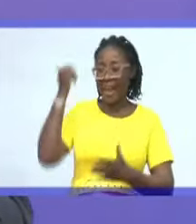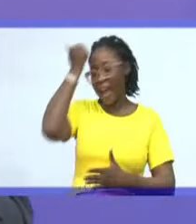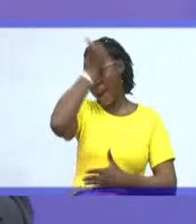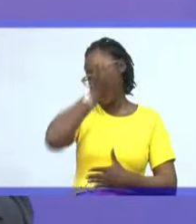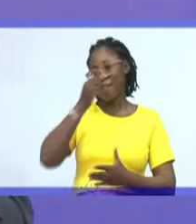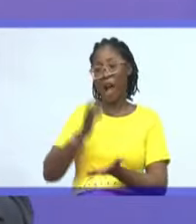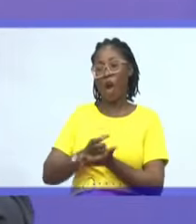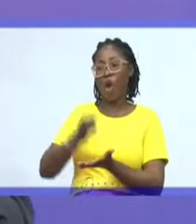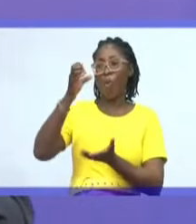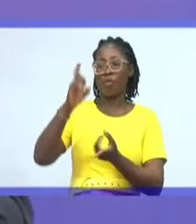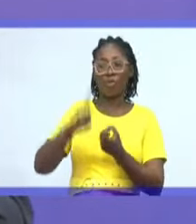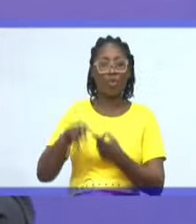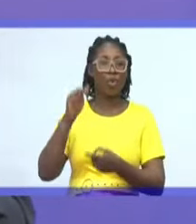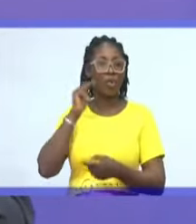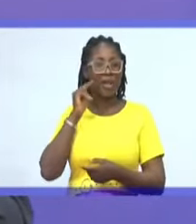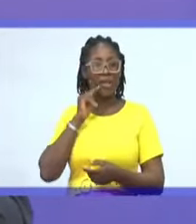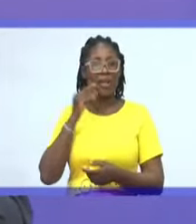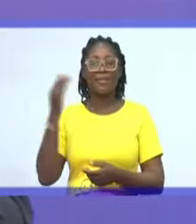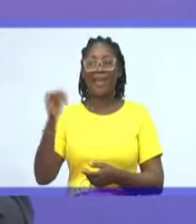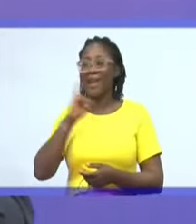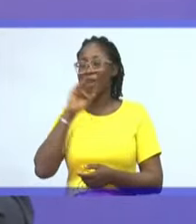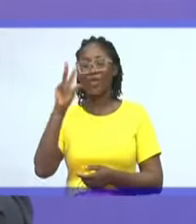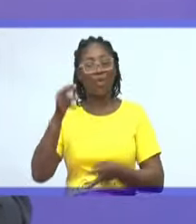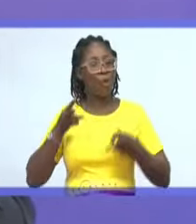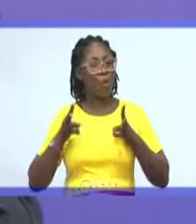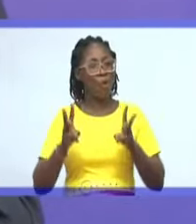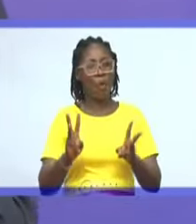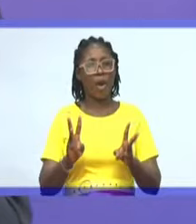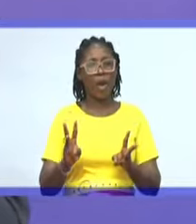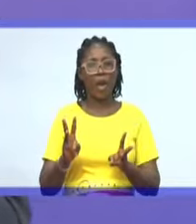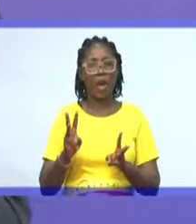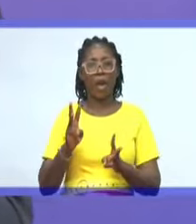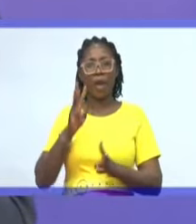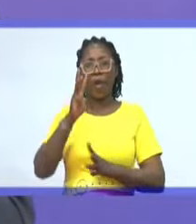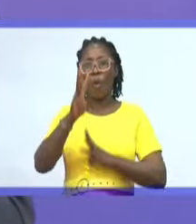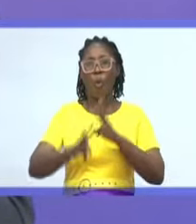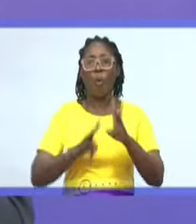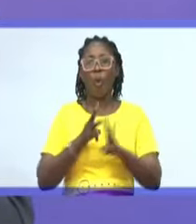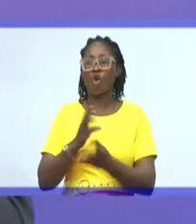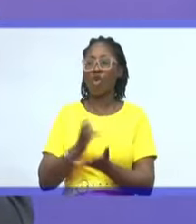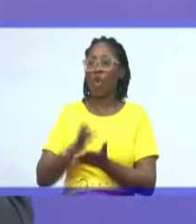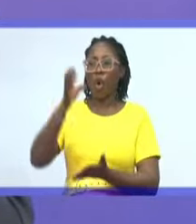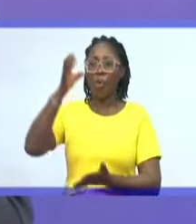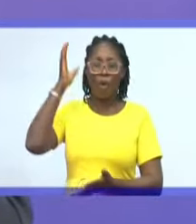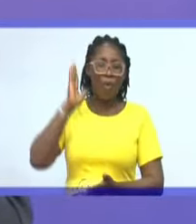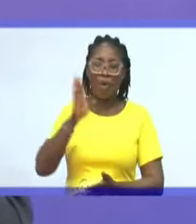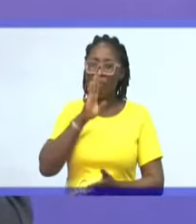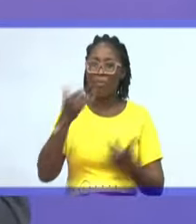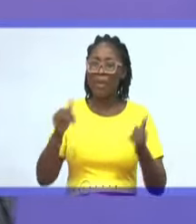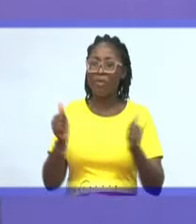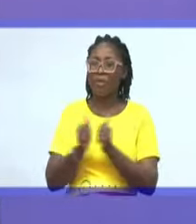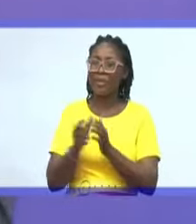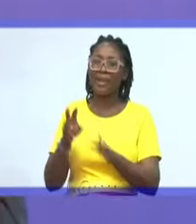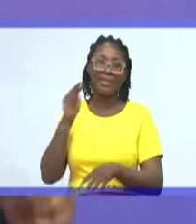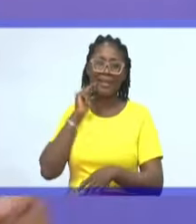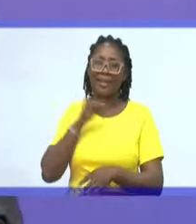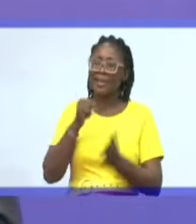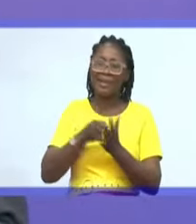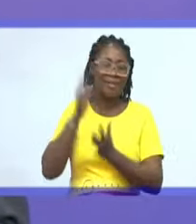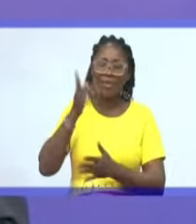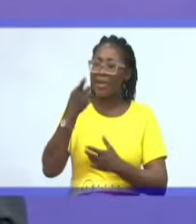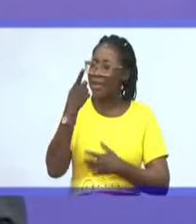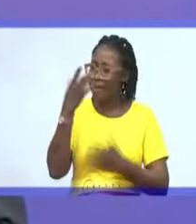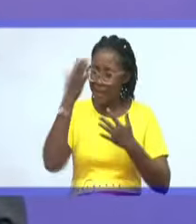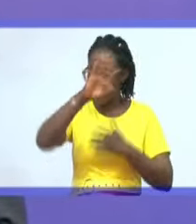Nigeria. There is no way World Cup will be played without Nigeria. Nigeria has passed that. It will never happen